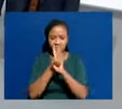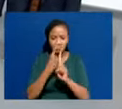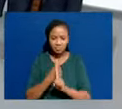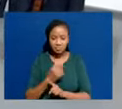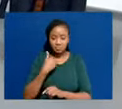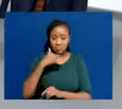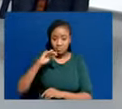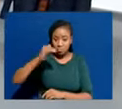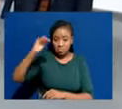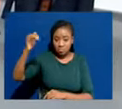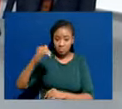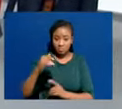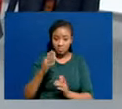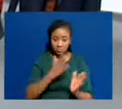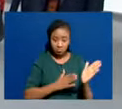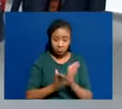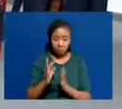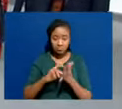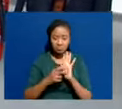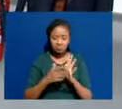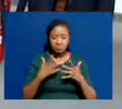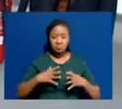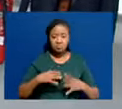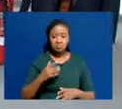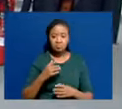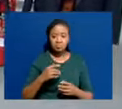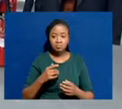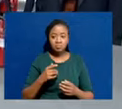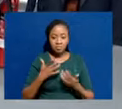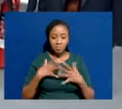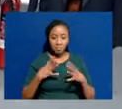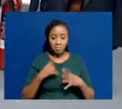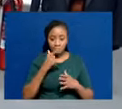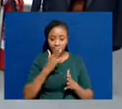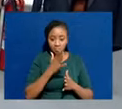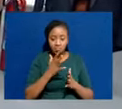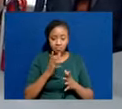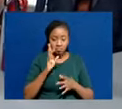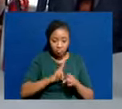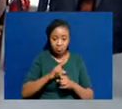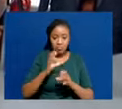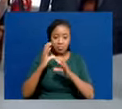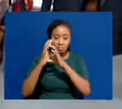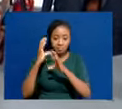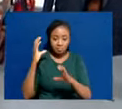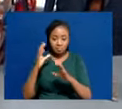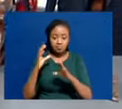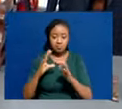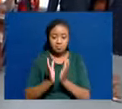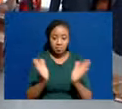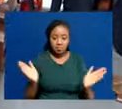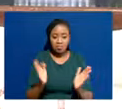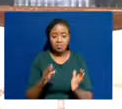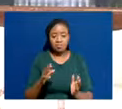is not about how many people have private cars. It's about how public transport works. I've sat down with the